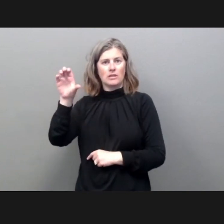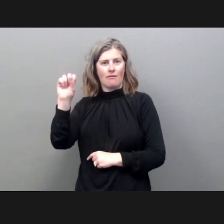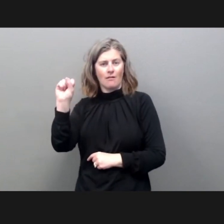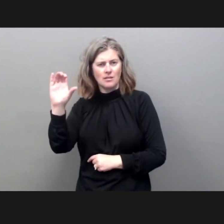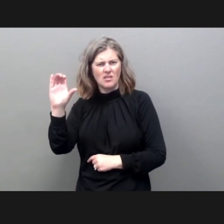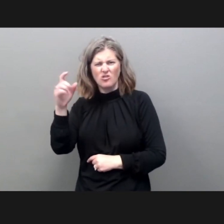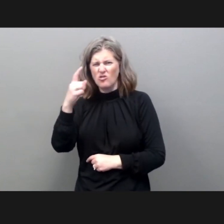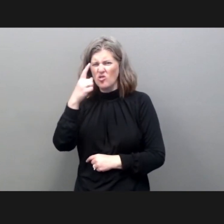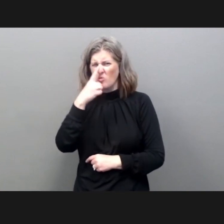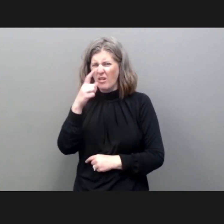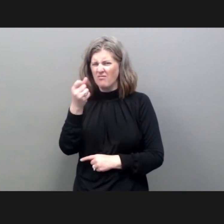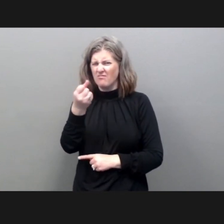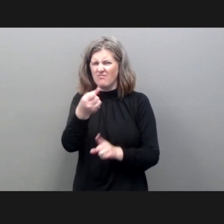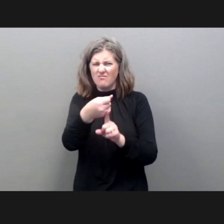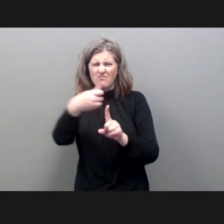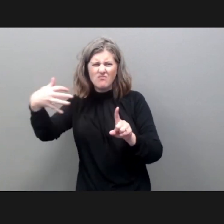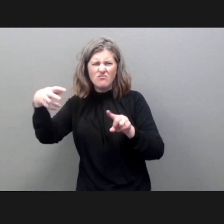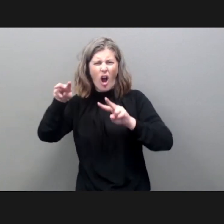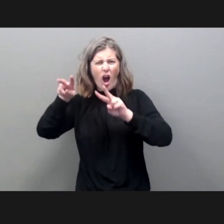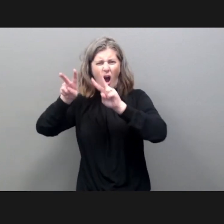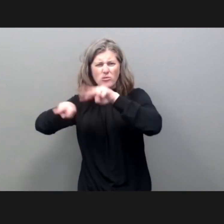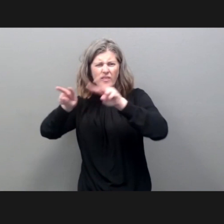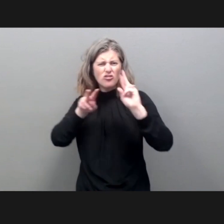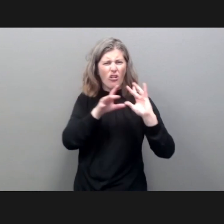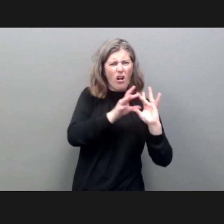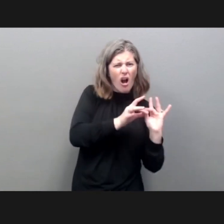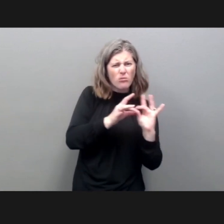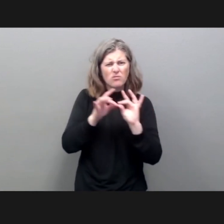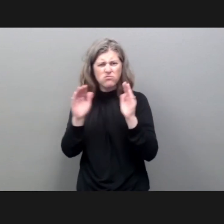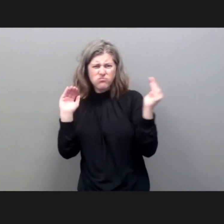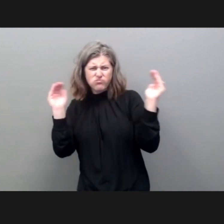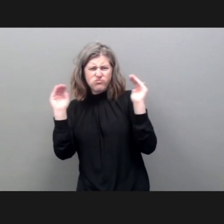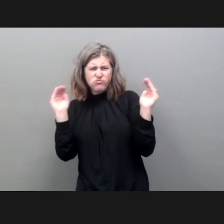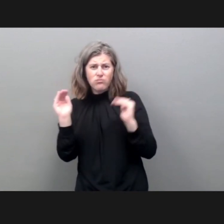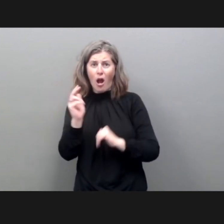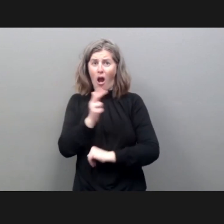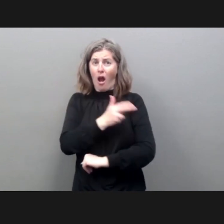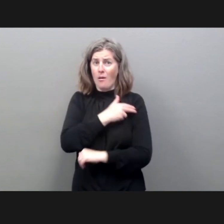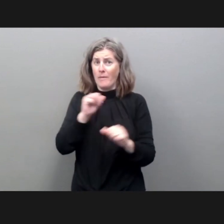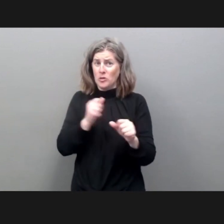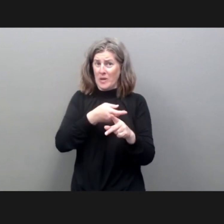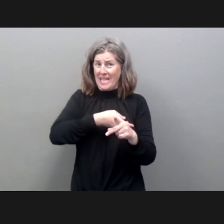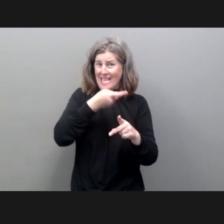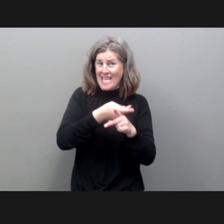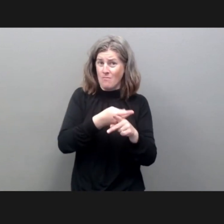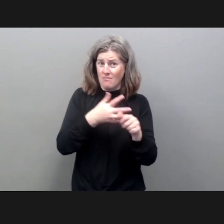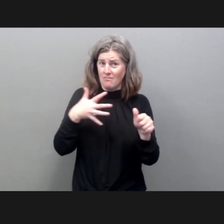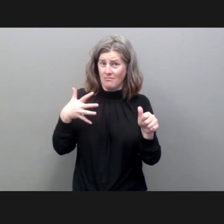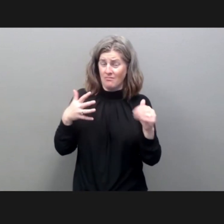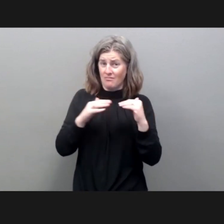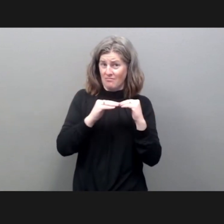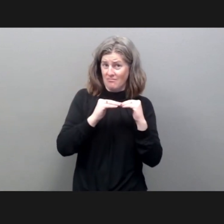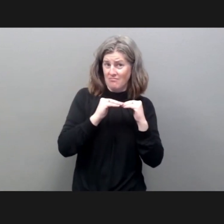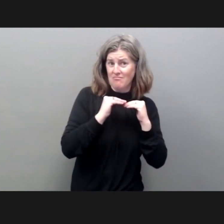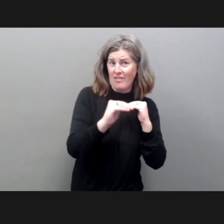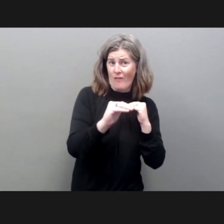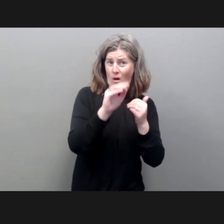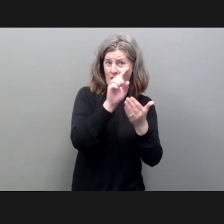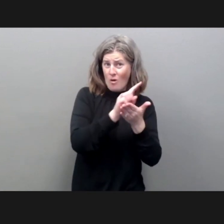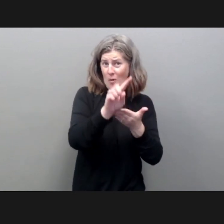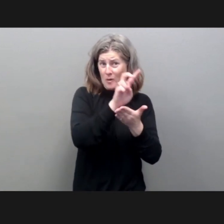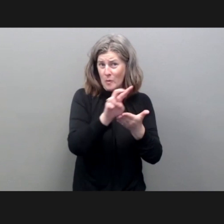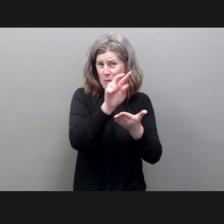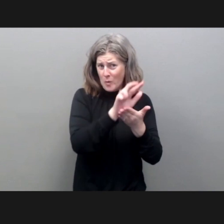Can you give some observations and comment on hospitals' ability to keep this up for weeks from